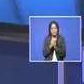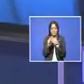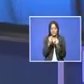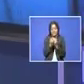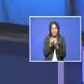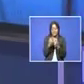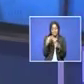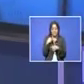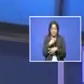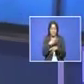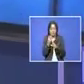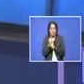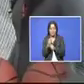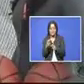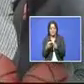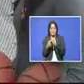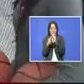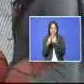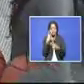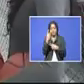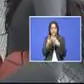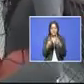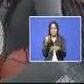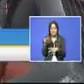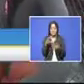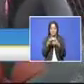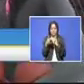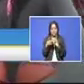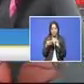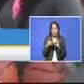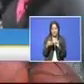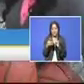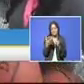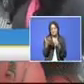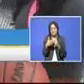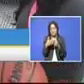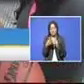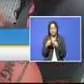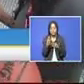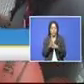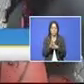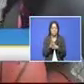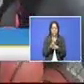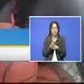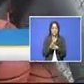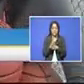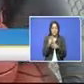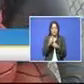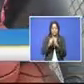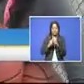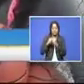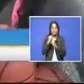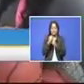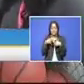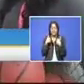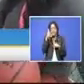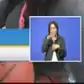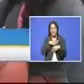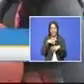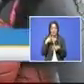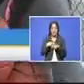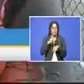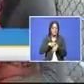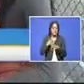special visit. His story is one almost a movie script. A struggling young man who had a very hard time growing up